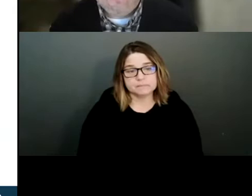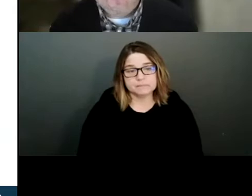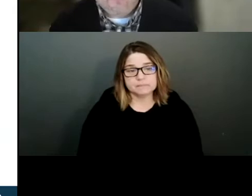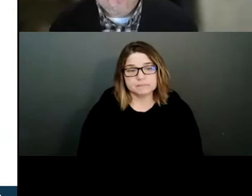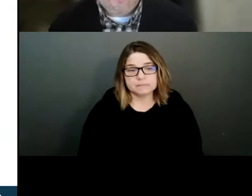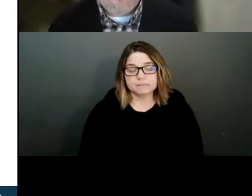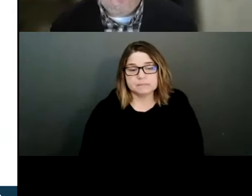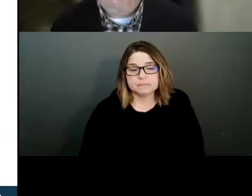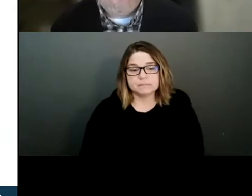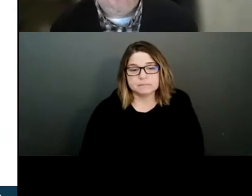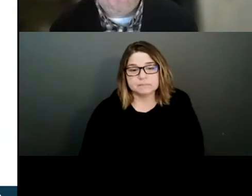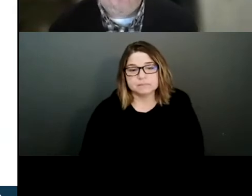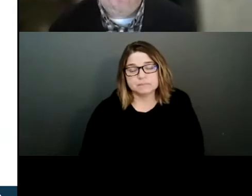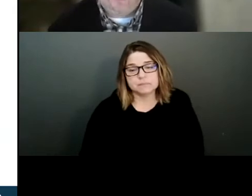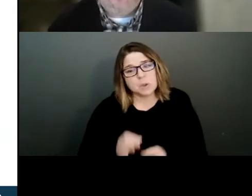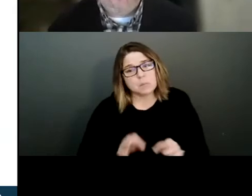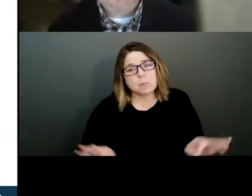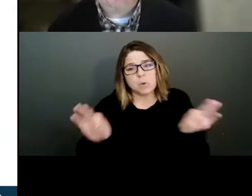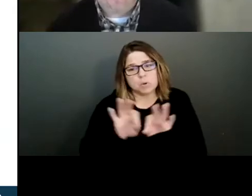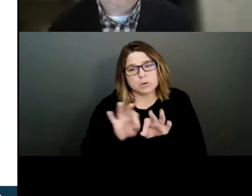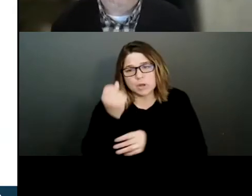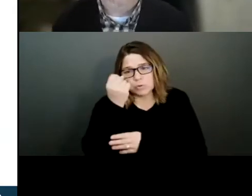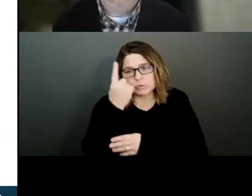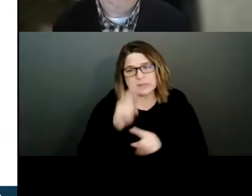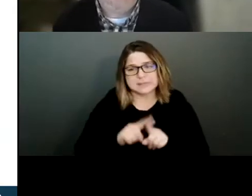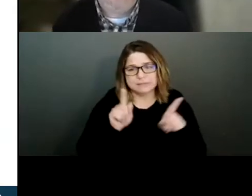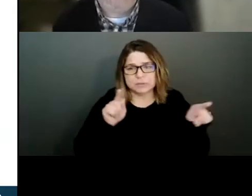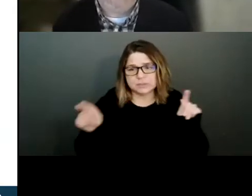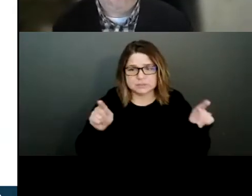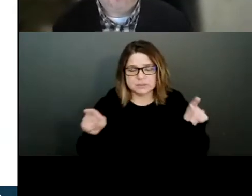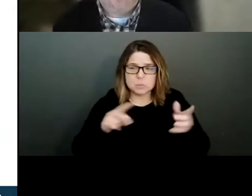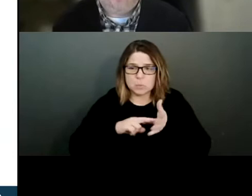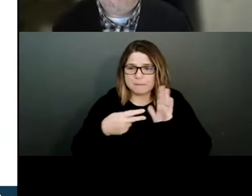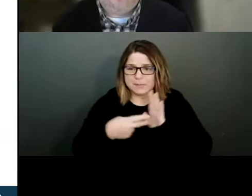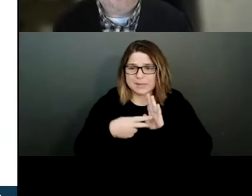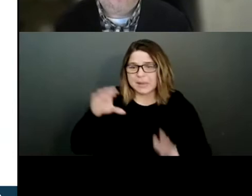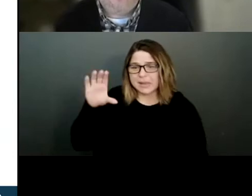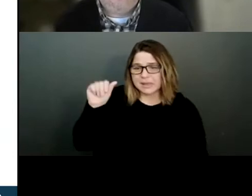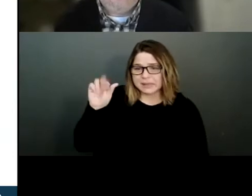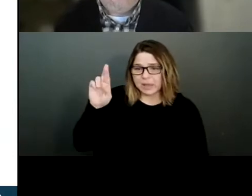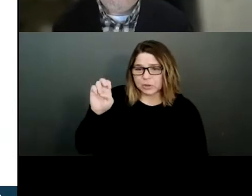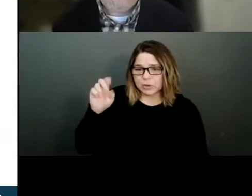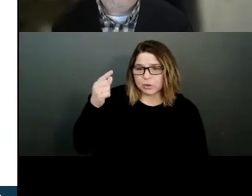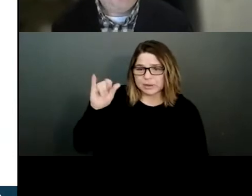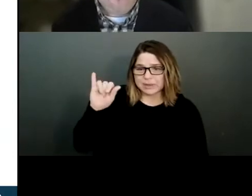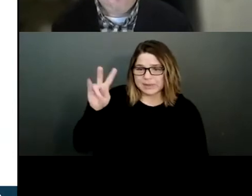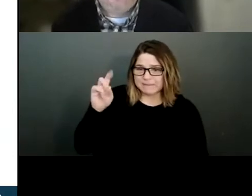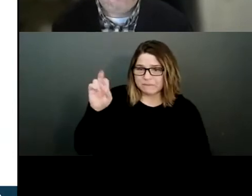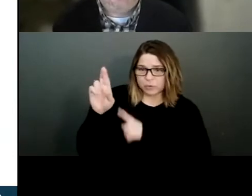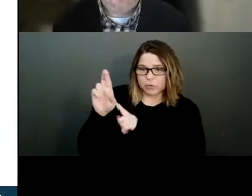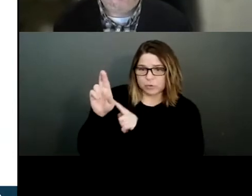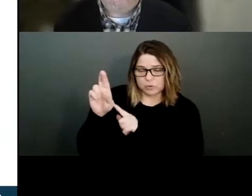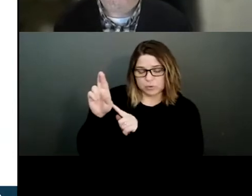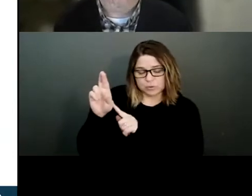It's also really important for us to understand, what exactly do we mean by the word caregiver? Well,